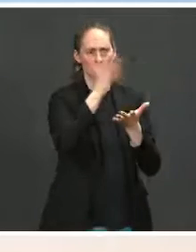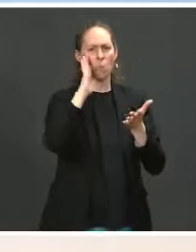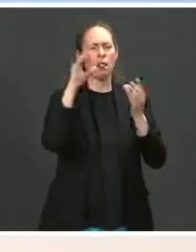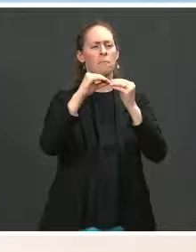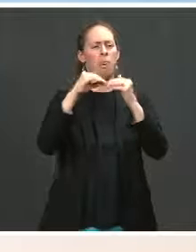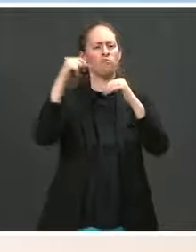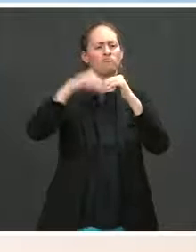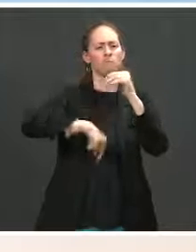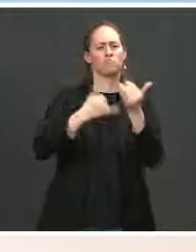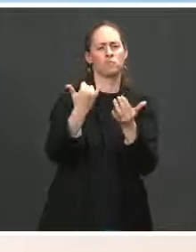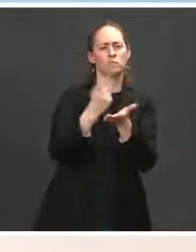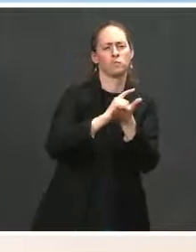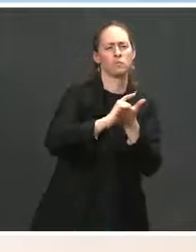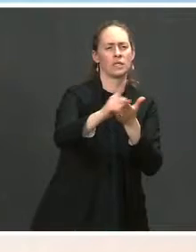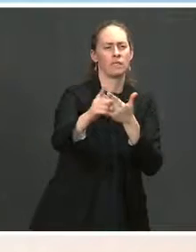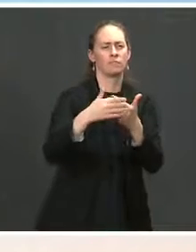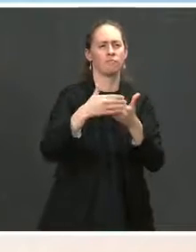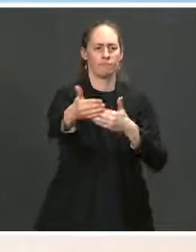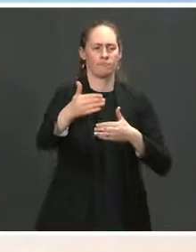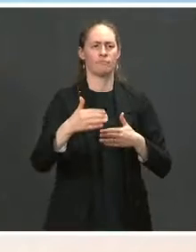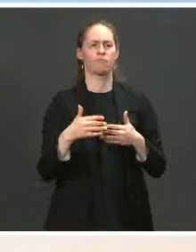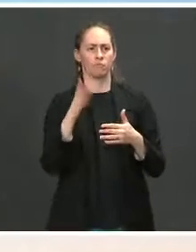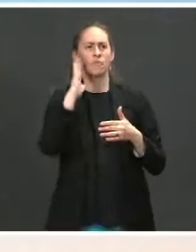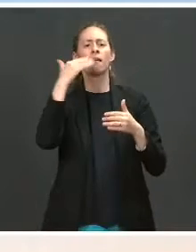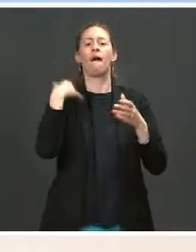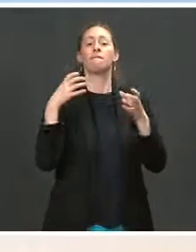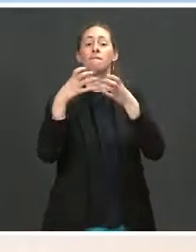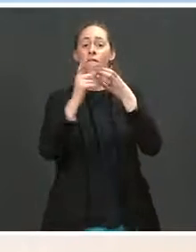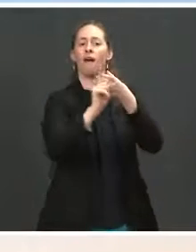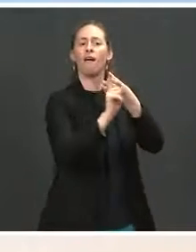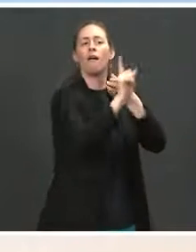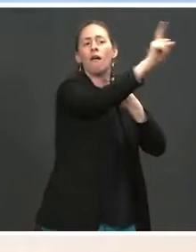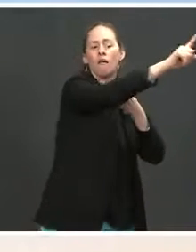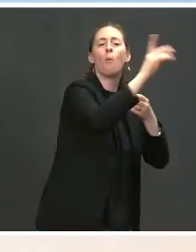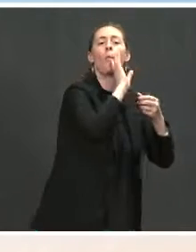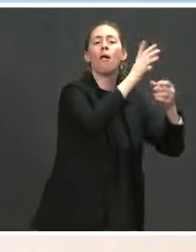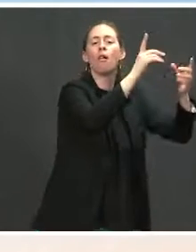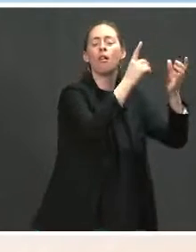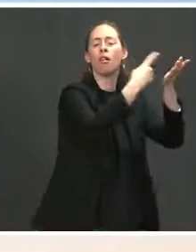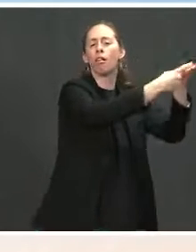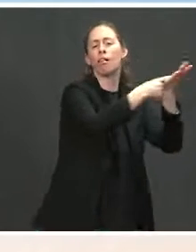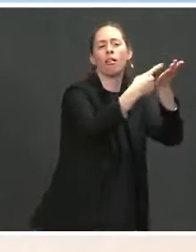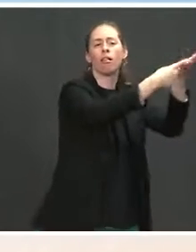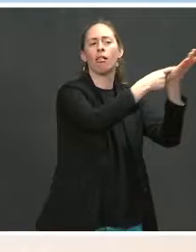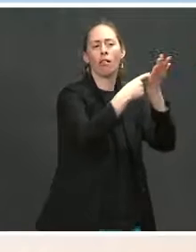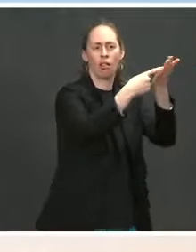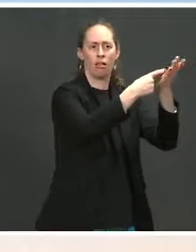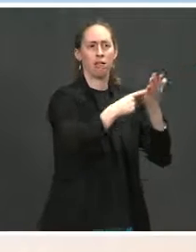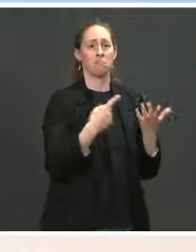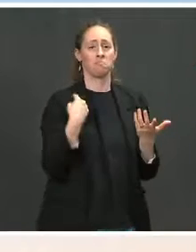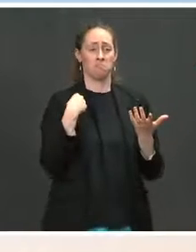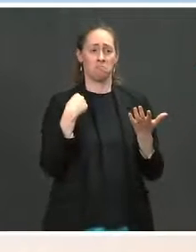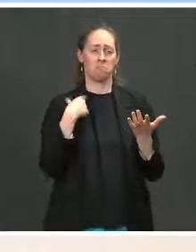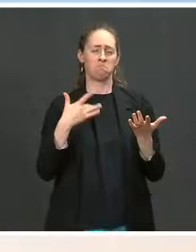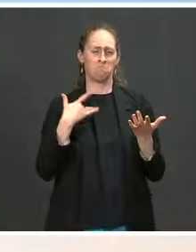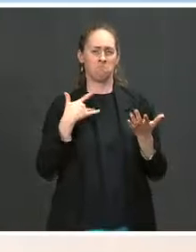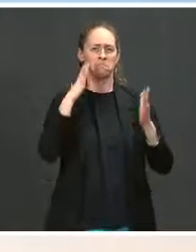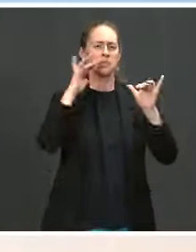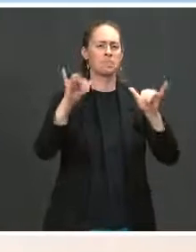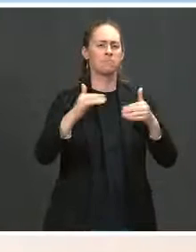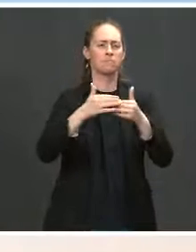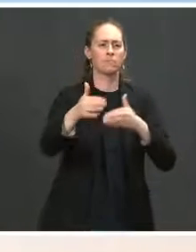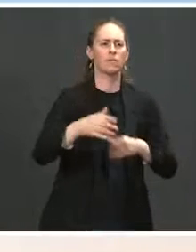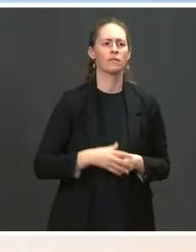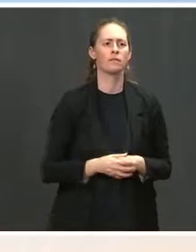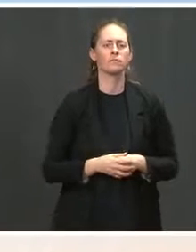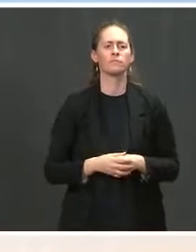we do have an envoy who often participates in those talks and conversations, and I expect that would be the case moving forward. And secondly, was there